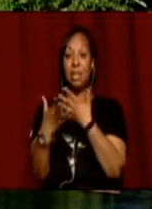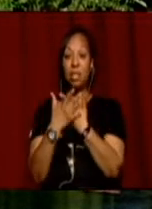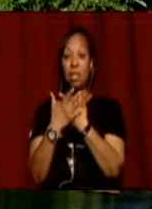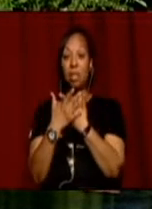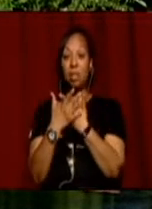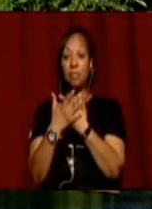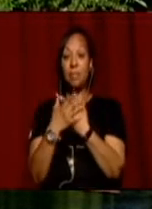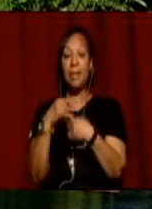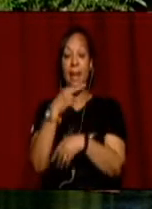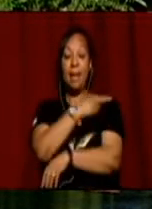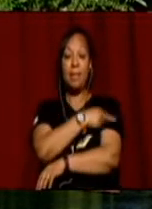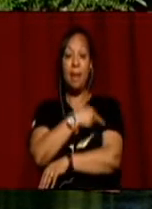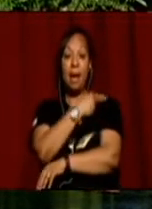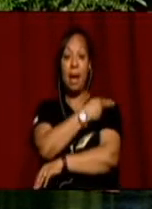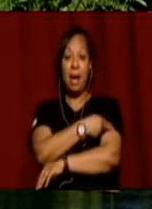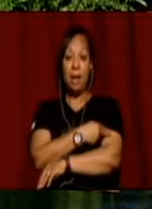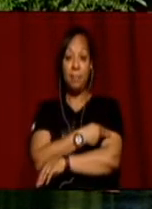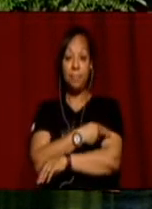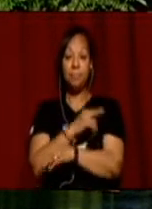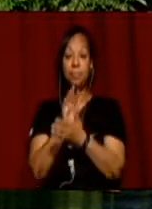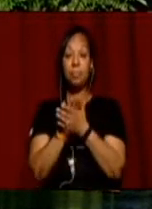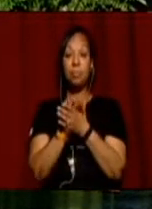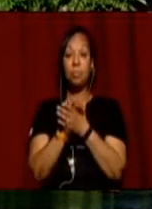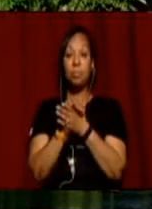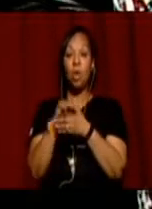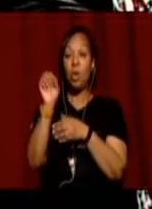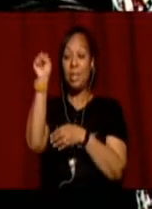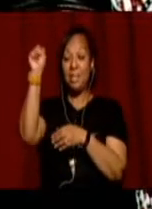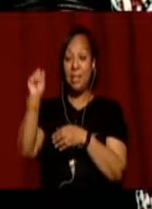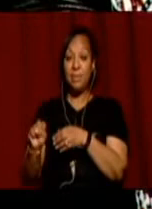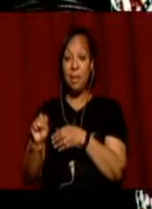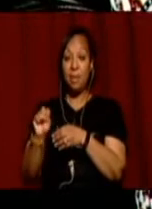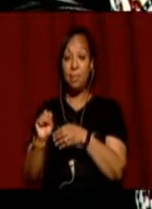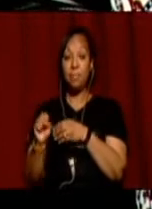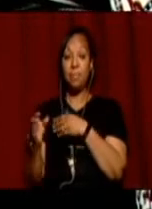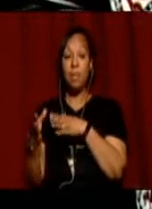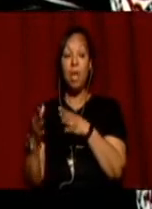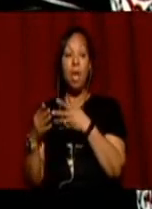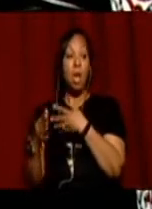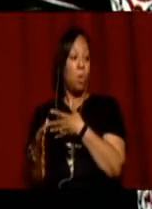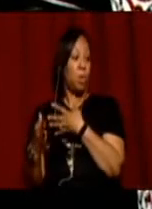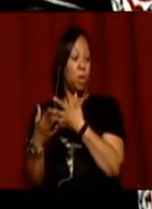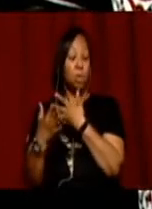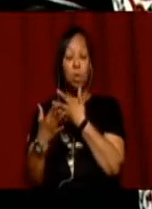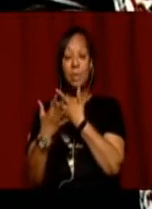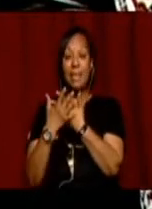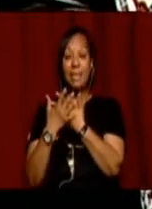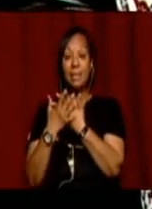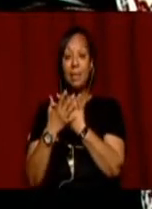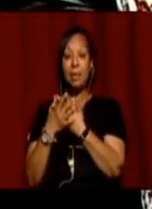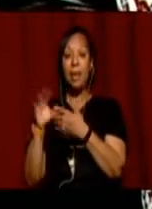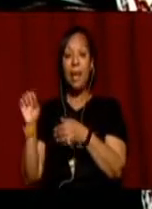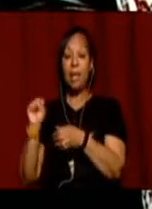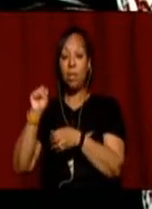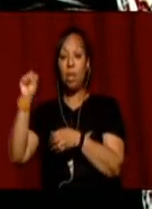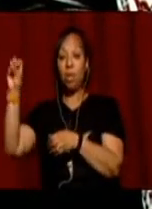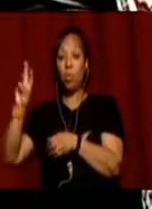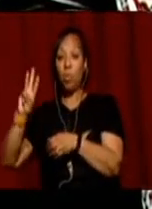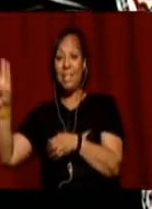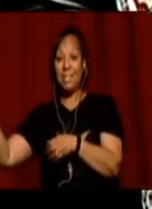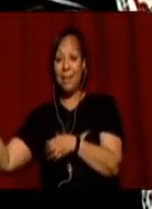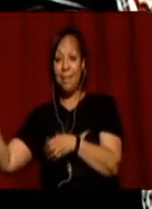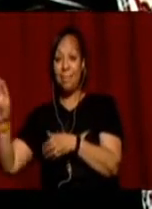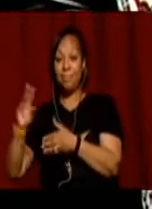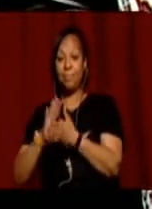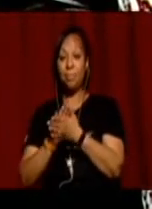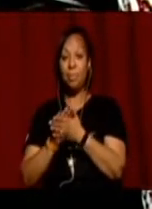at Providence Hospital, which is our hospital on the south side of Chicago, and we're testing at Stroger Hospital on the near west side. So we're